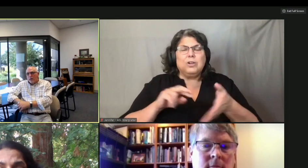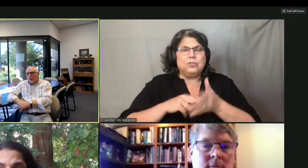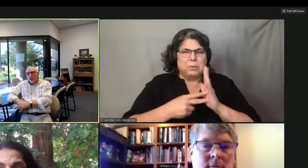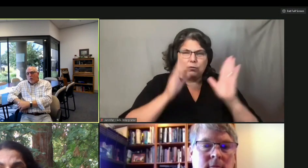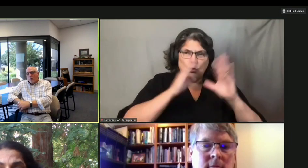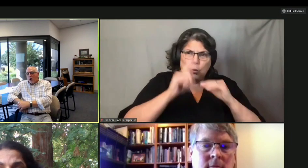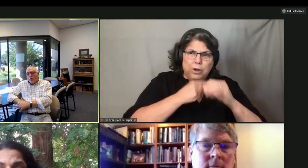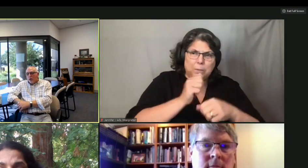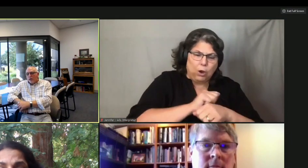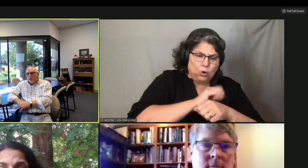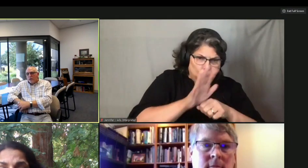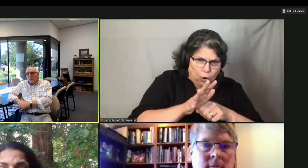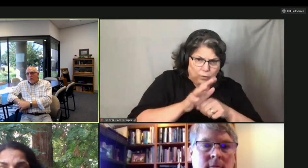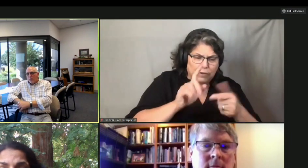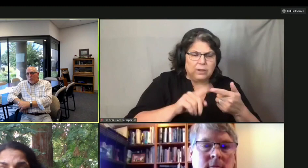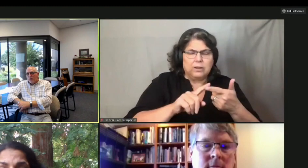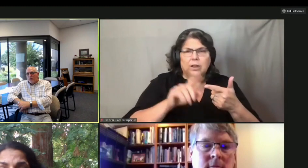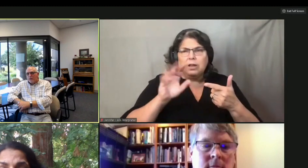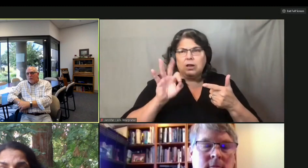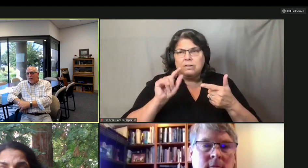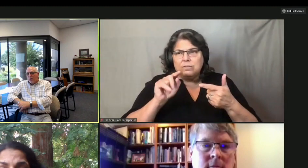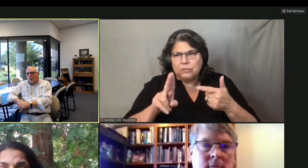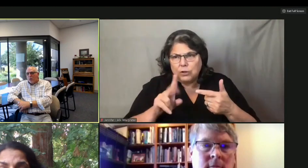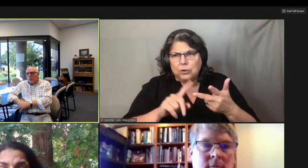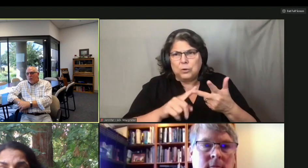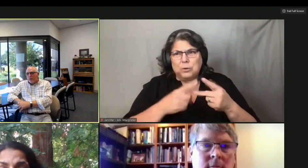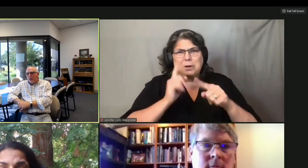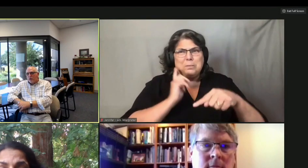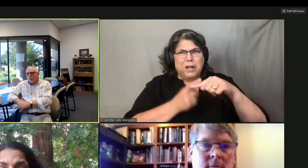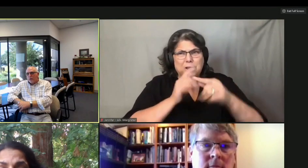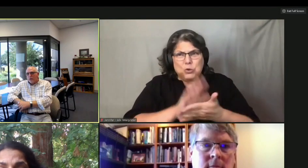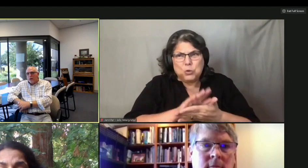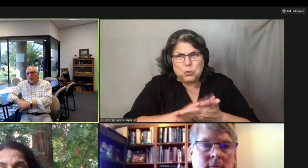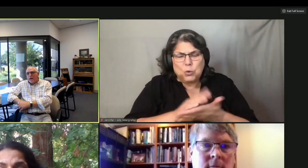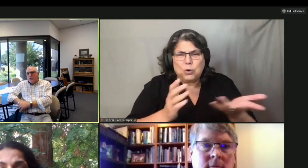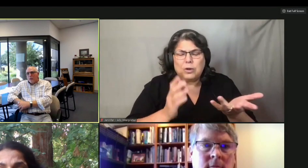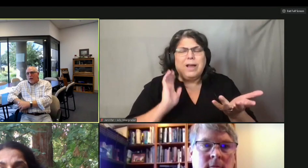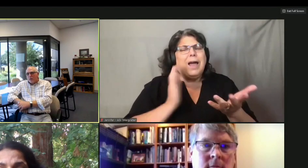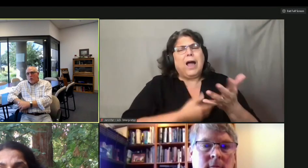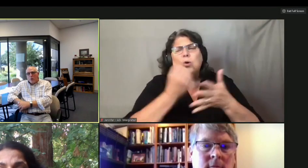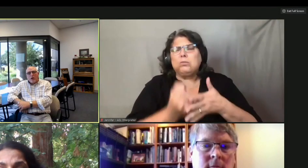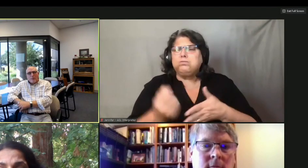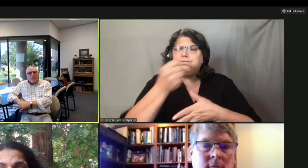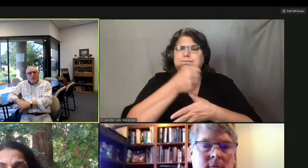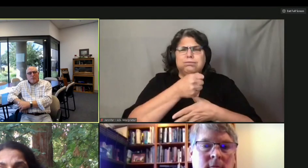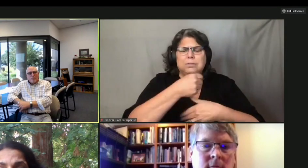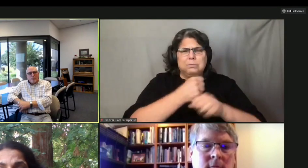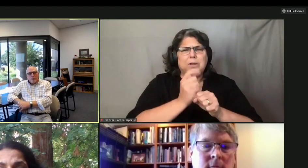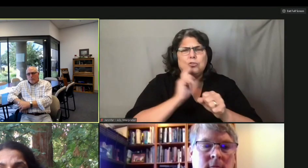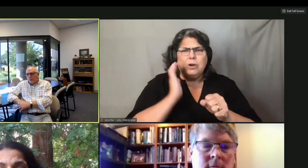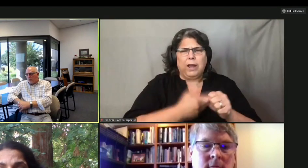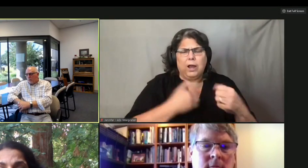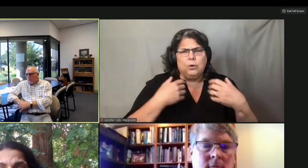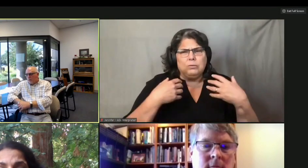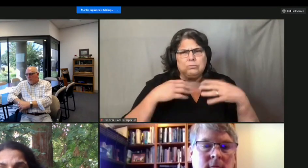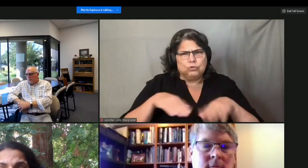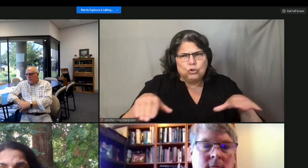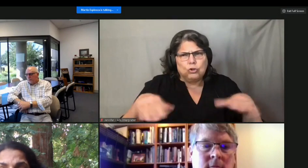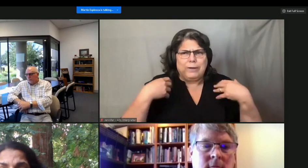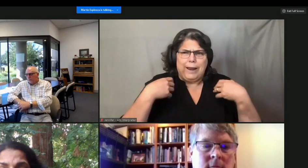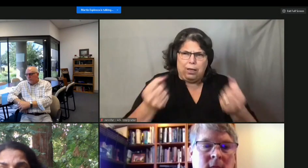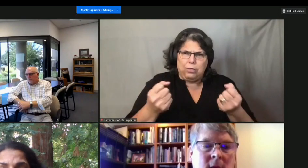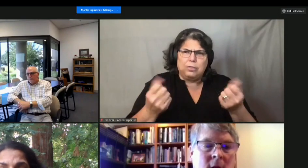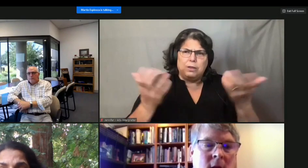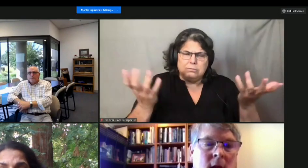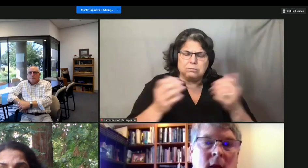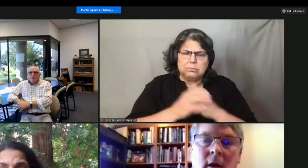schools. Our only concern for both of us is the health and well-being of our children. And so that's where we're coming from. Thank you.